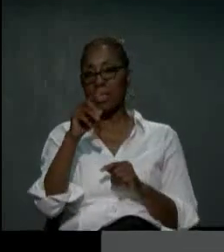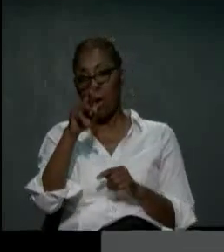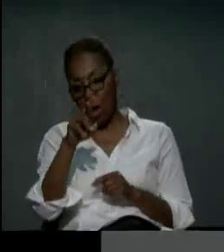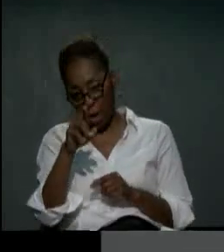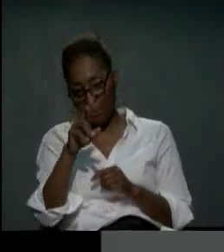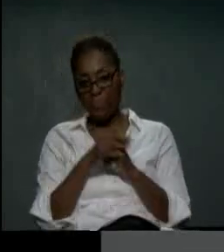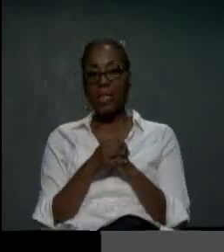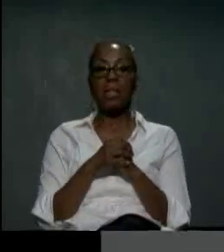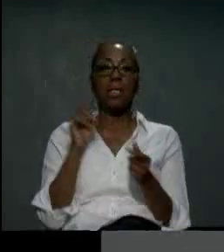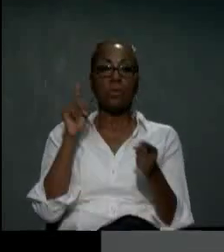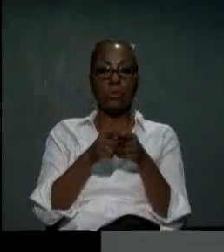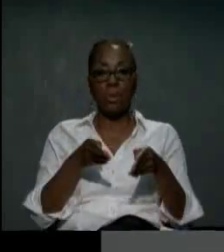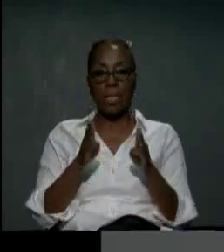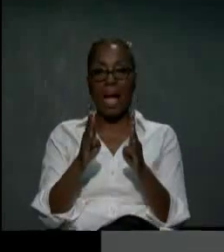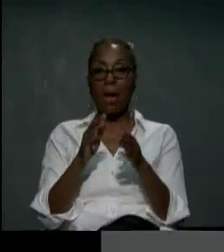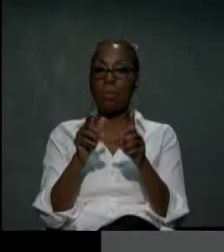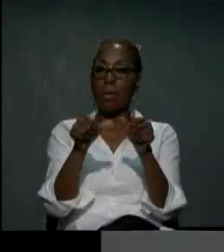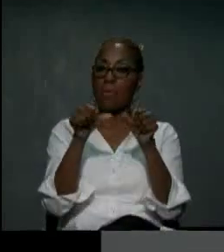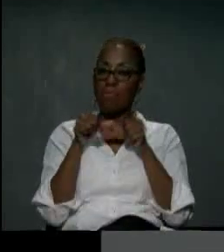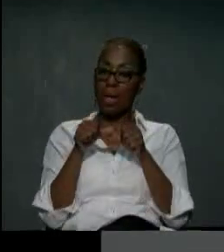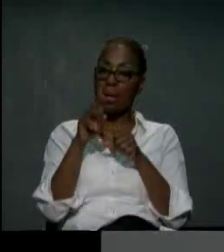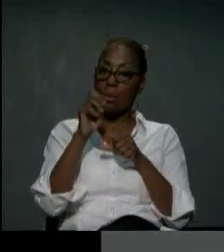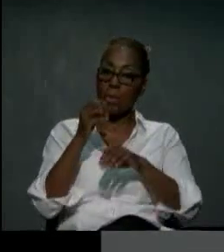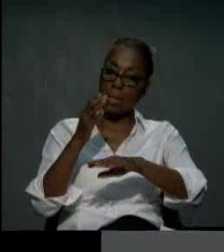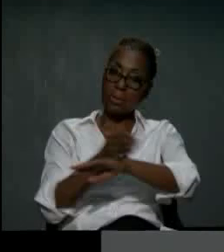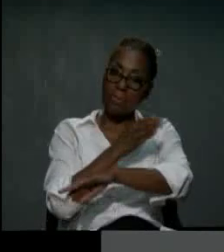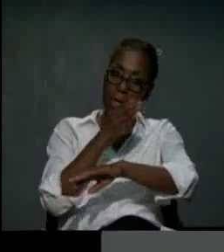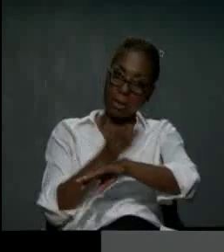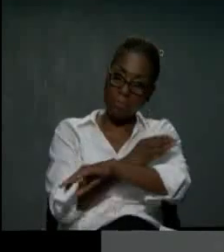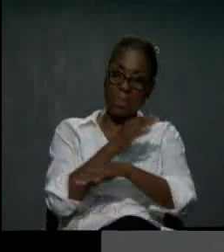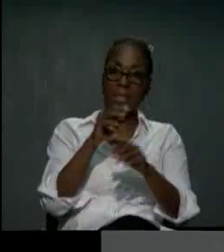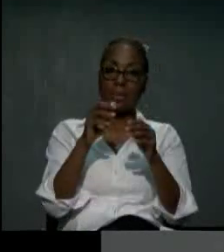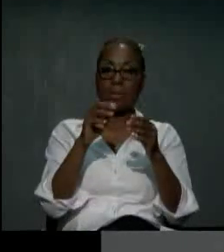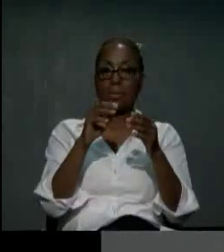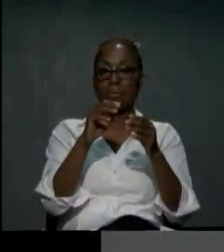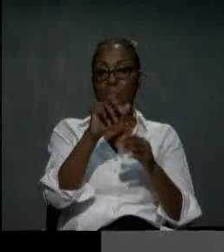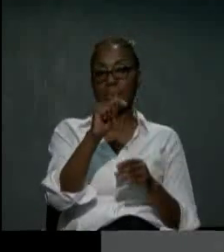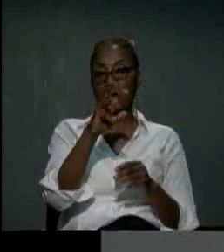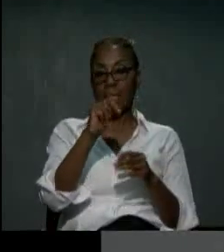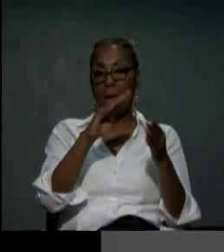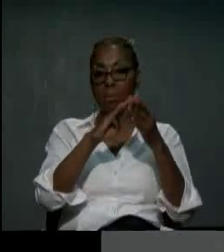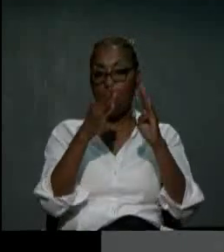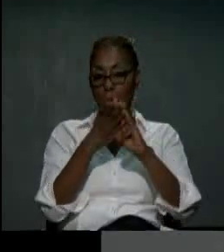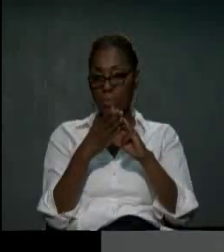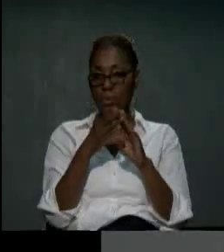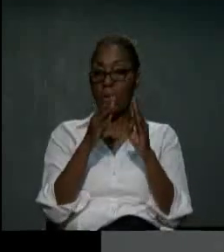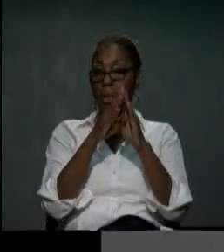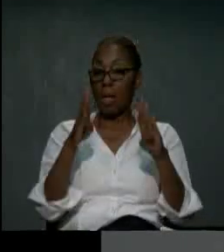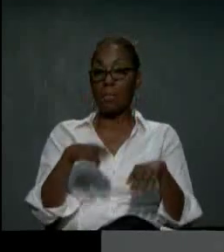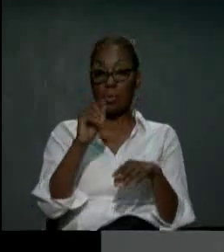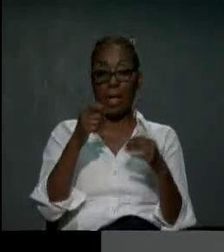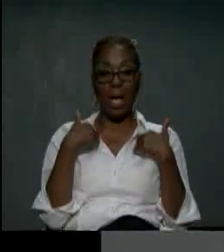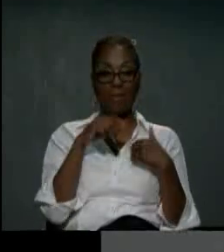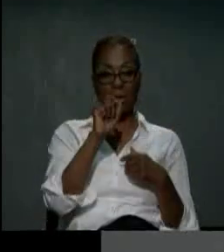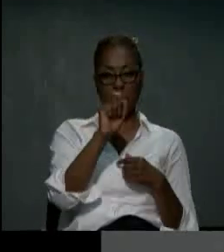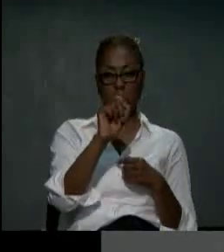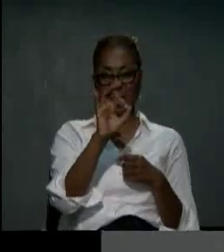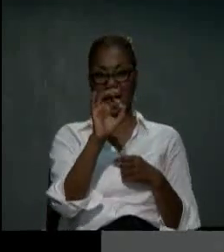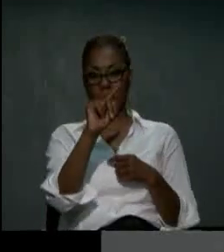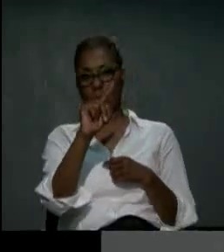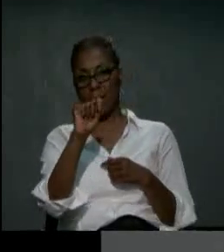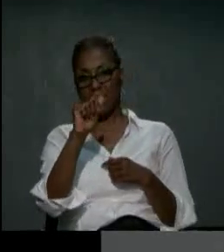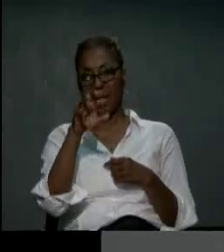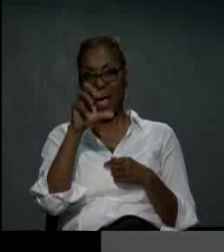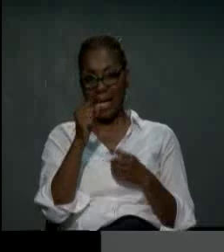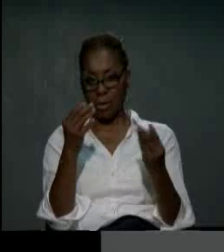Development Residential, to allow the site to redevelop with 6 units of townhomes. The site currently contains .91 acres. The